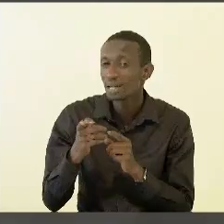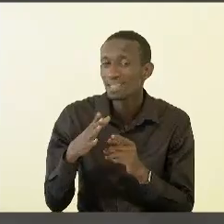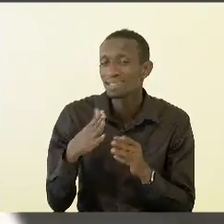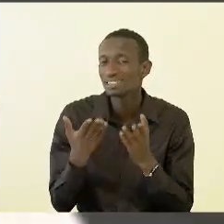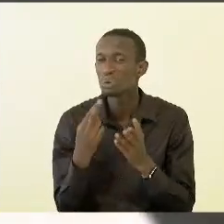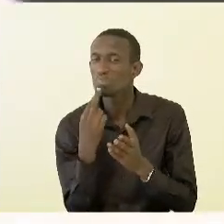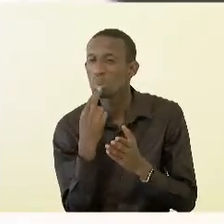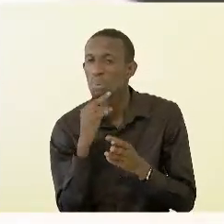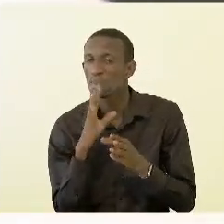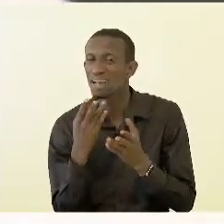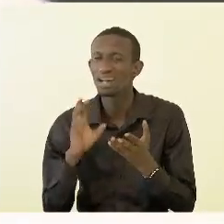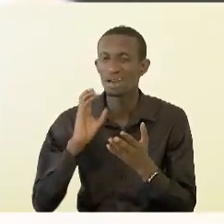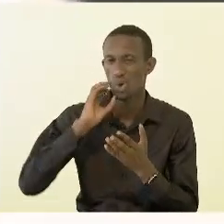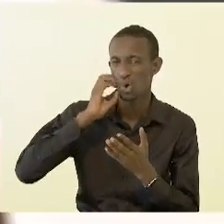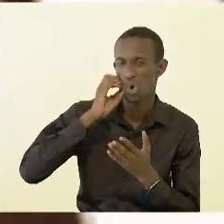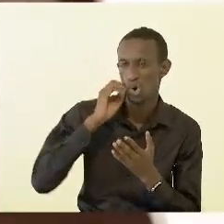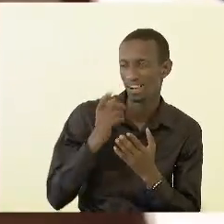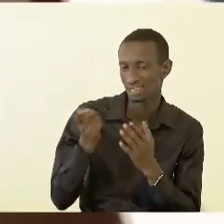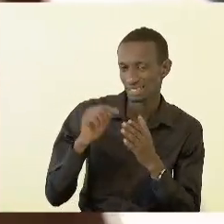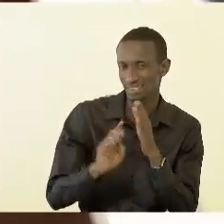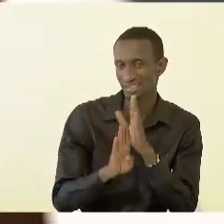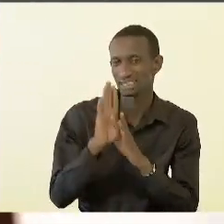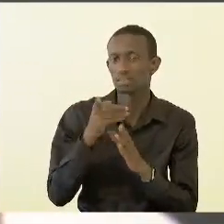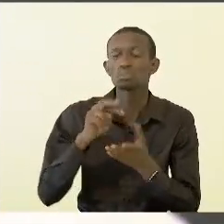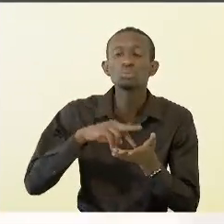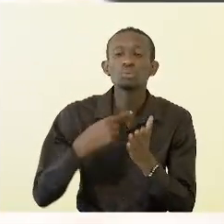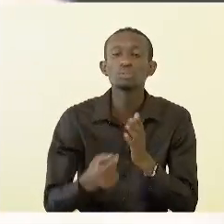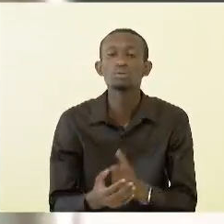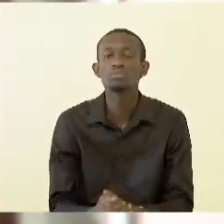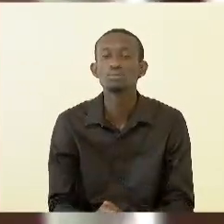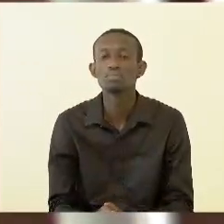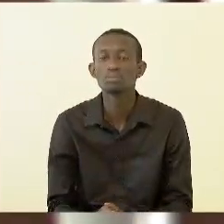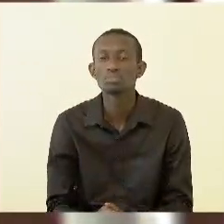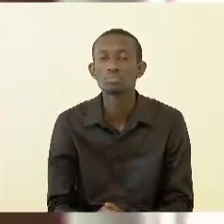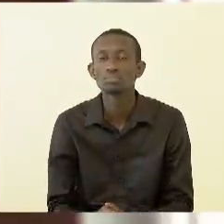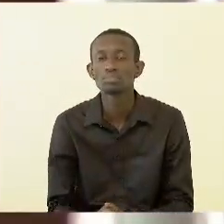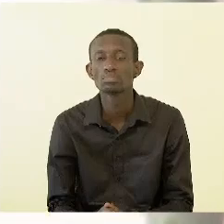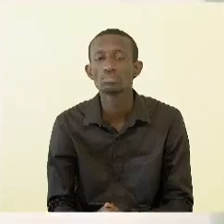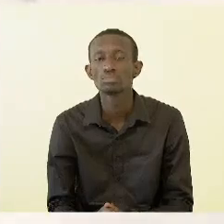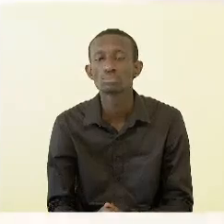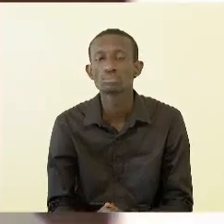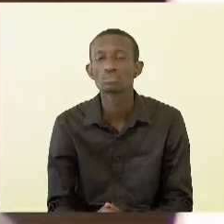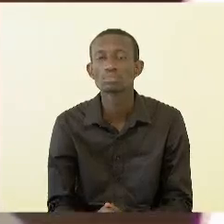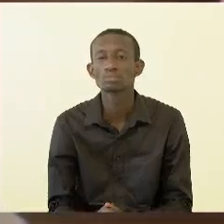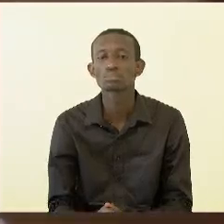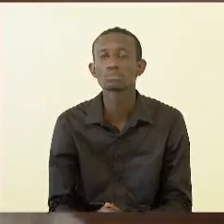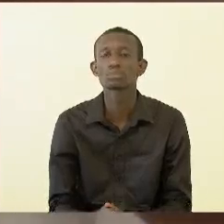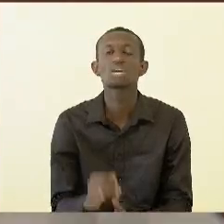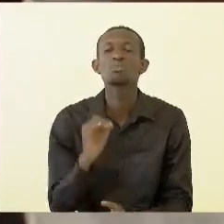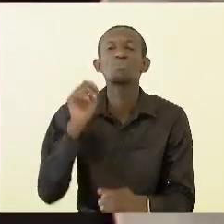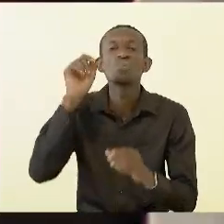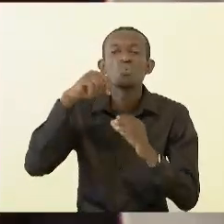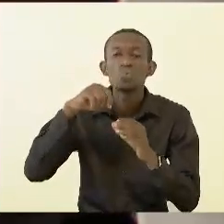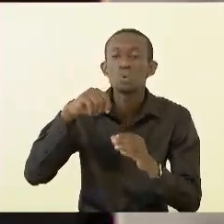reddish, orange color that is coming in. And what does it mean? The little hydrogen chloride that